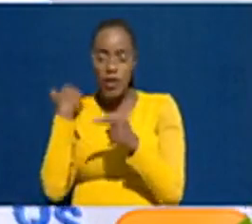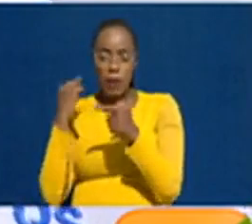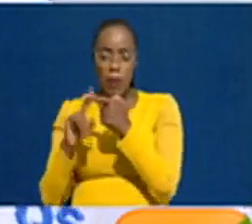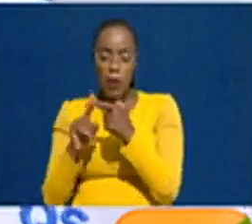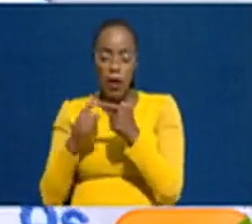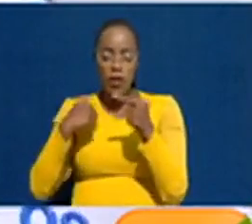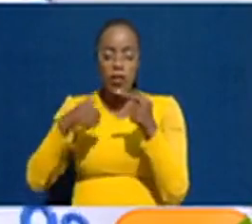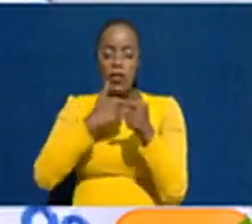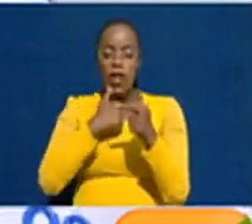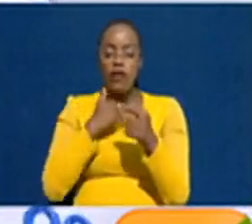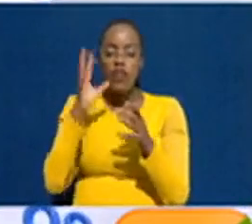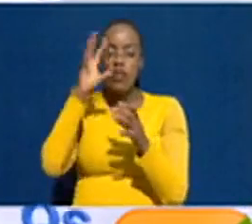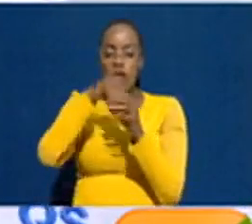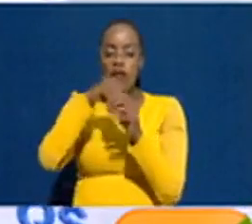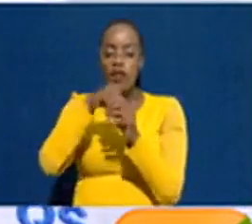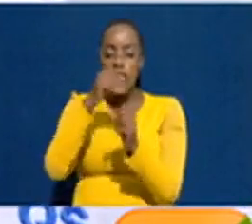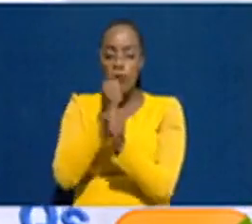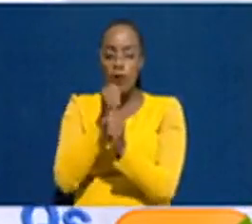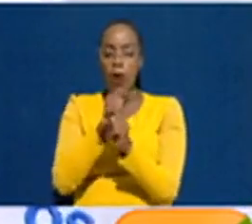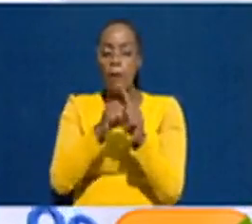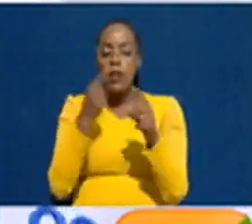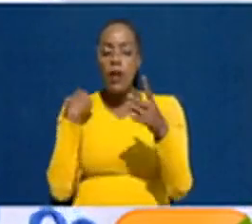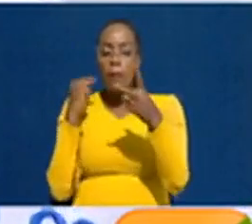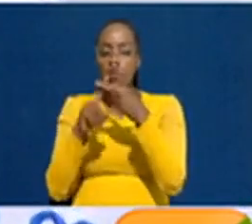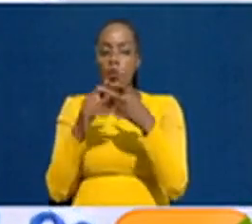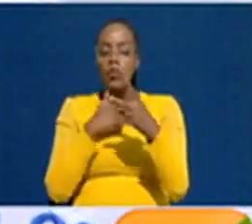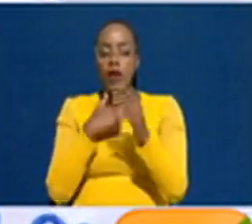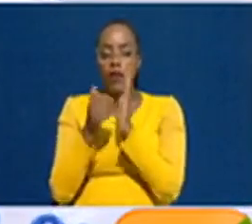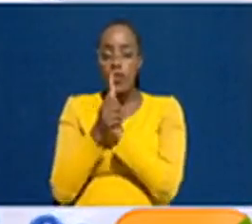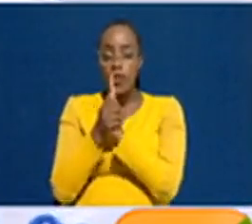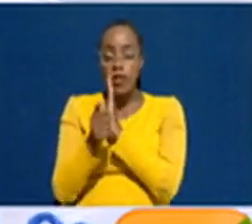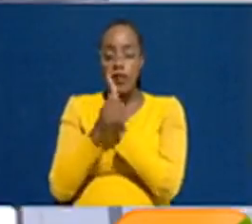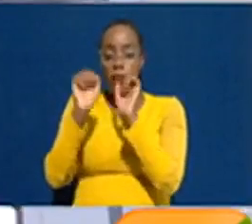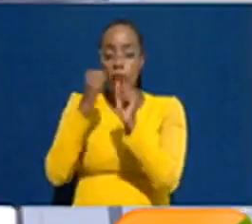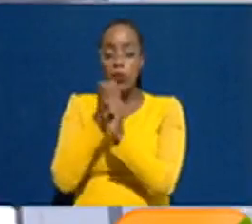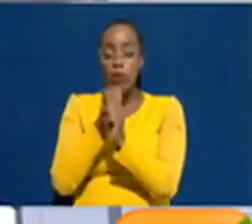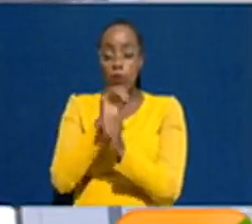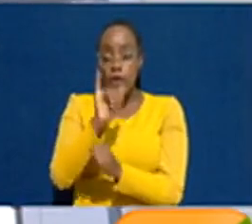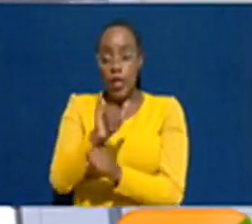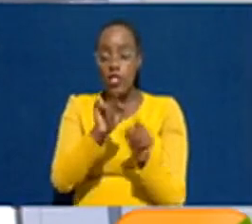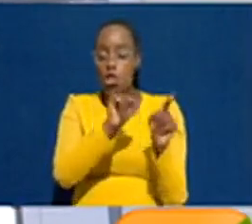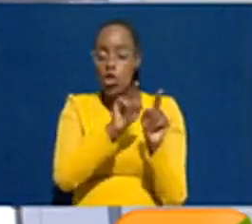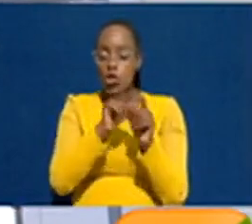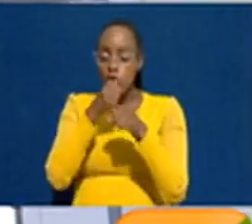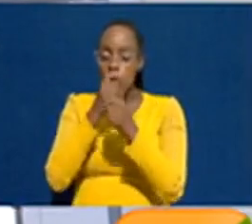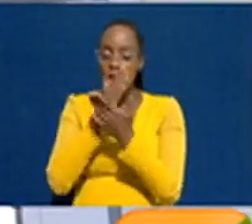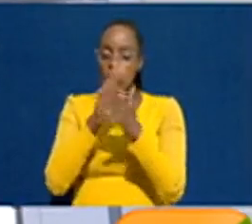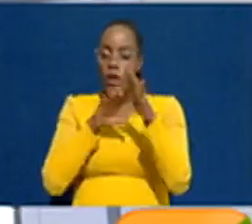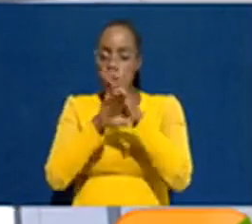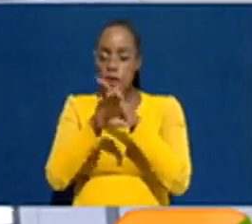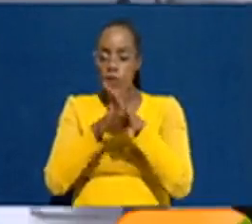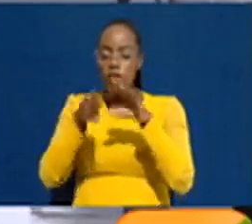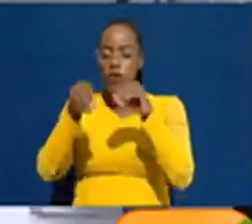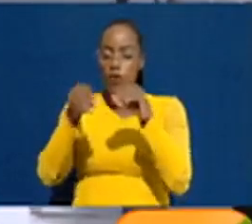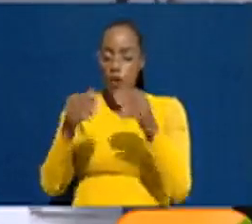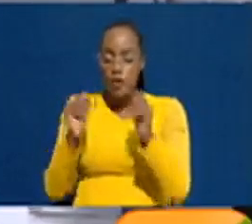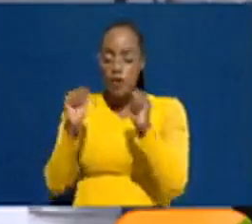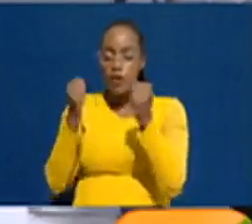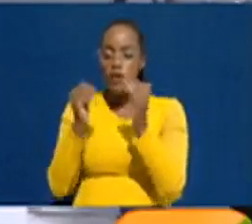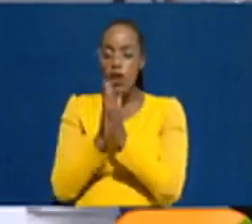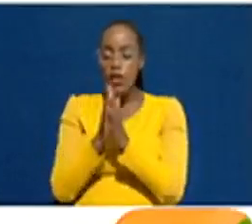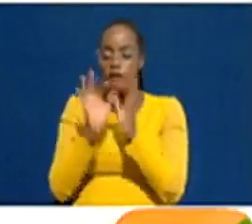we have the investment to do it, but then number two, we also have the expertise to be able to do it. And to further ensure access to quality, safe and